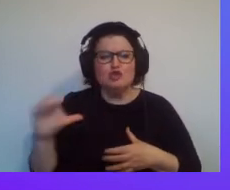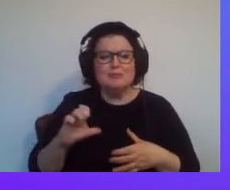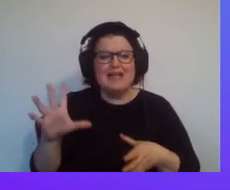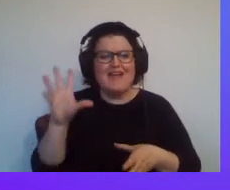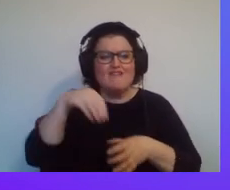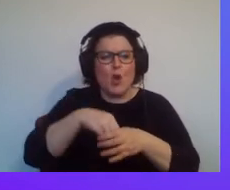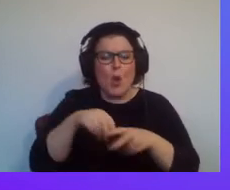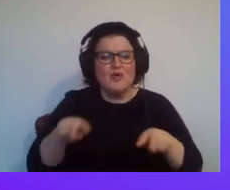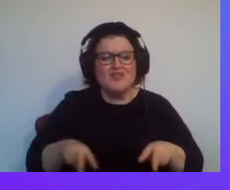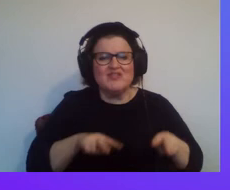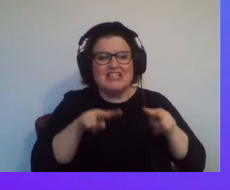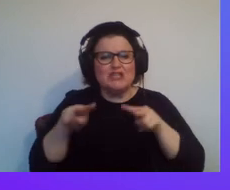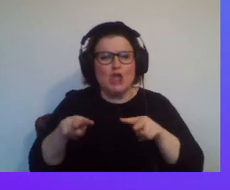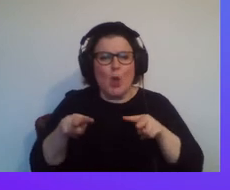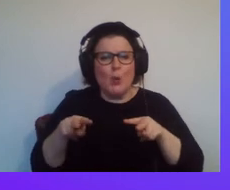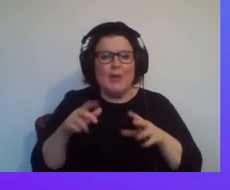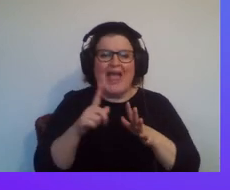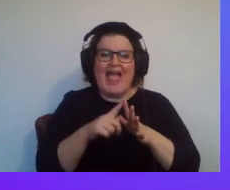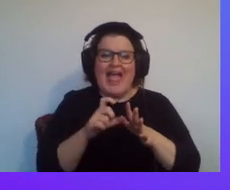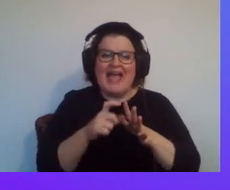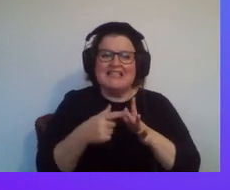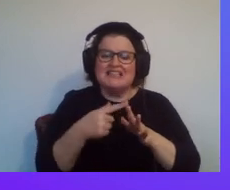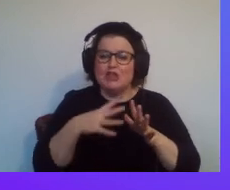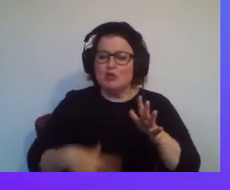to get too political at this stage.